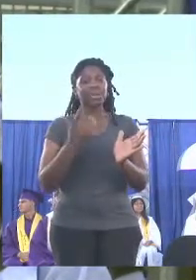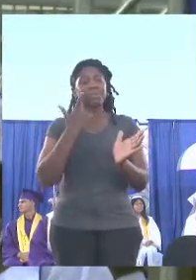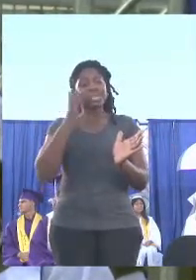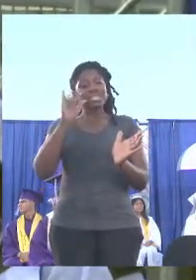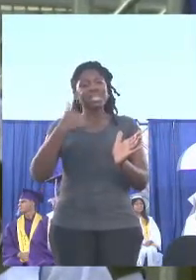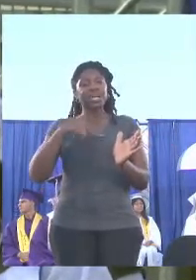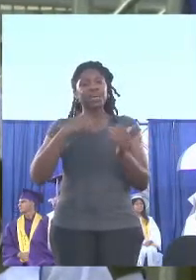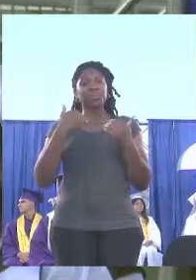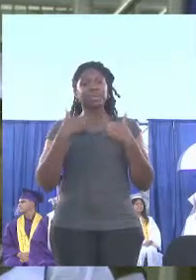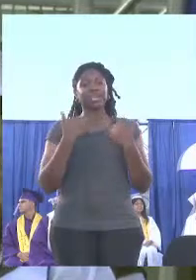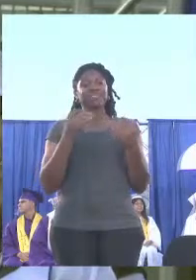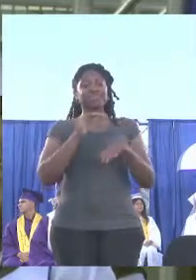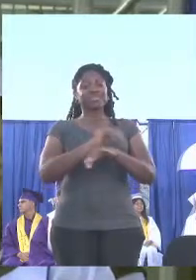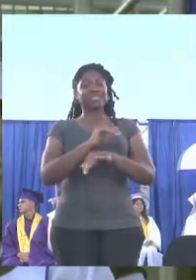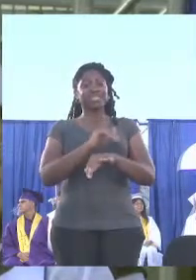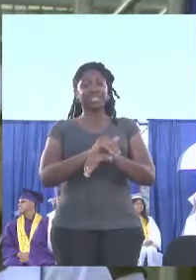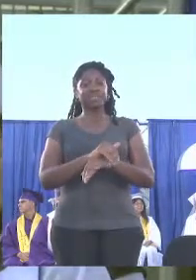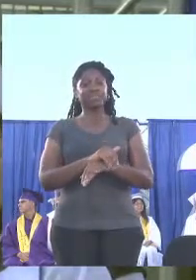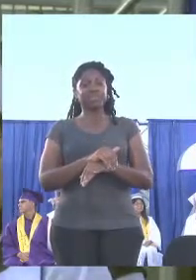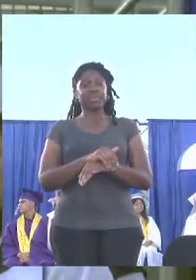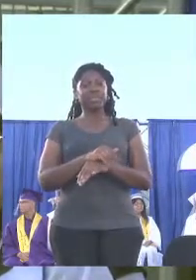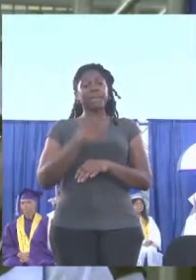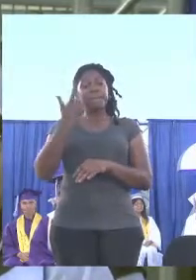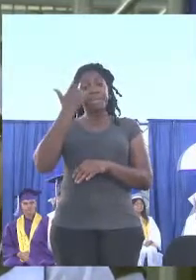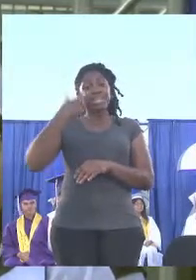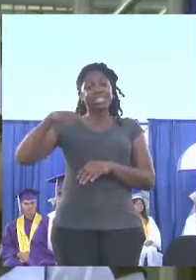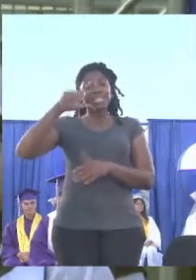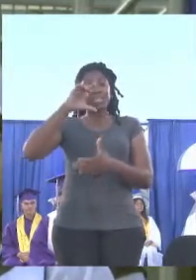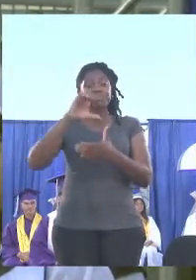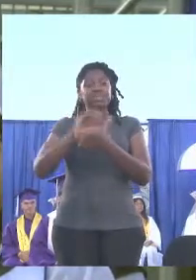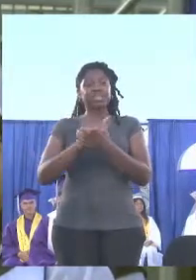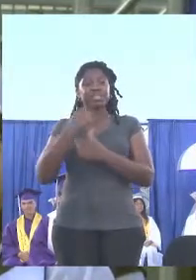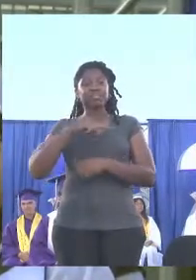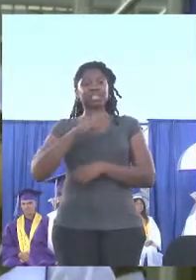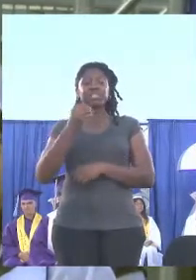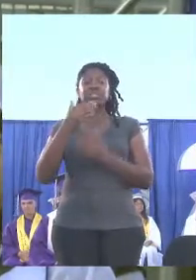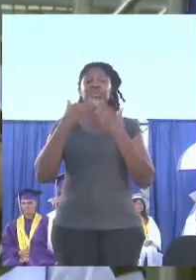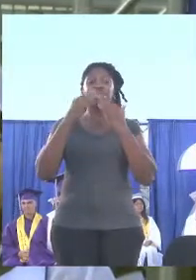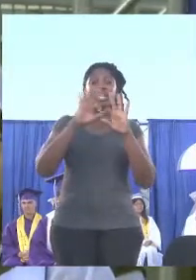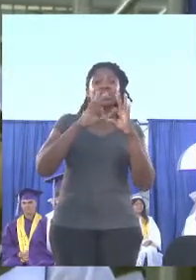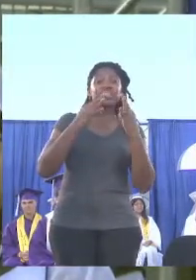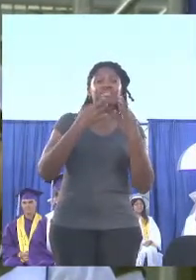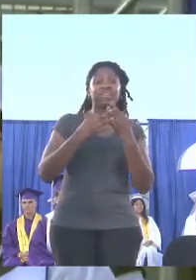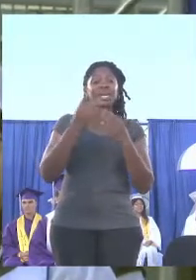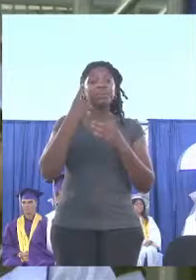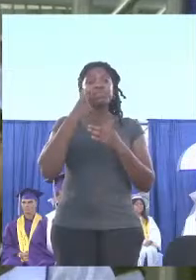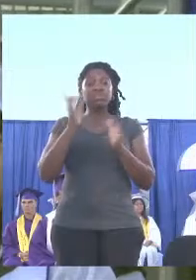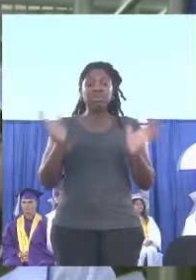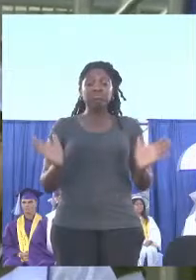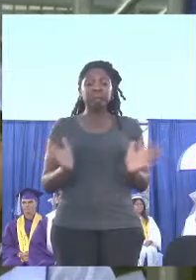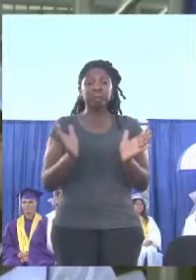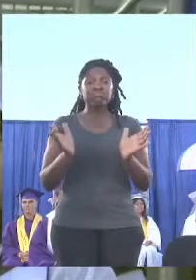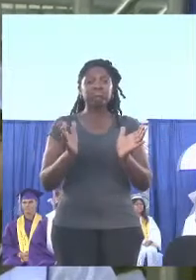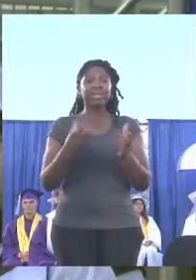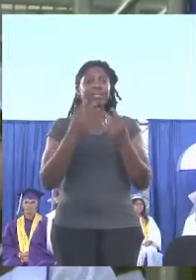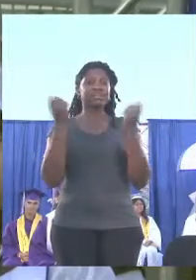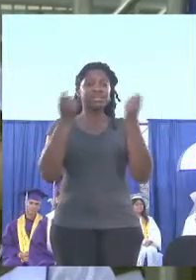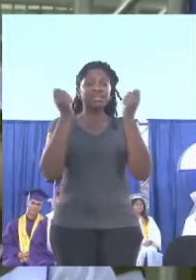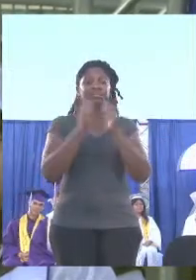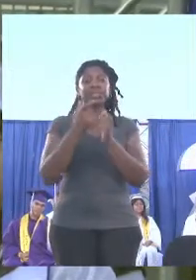always believing in our potential. Thank you for being our constant source of inspiration and for celebrating our achievements with such